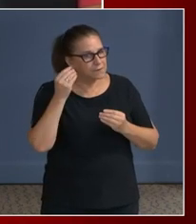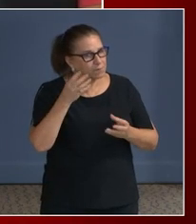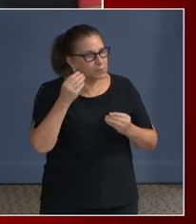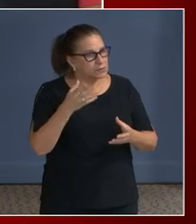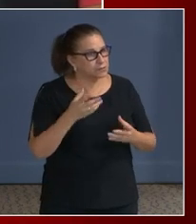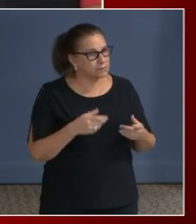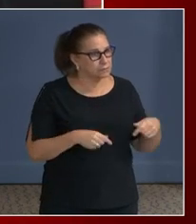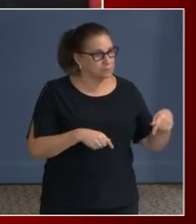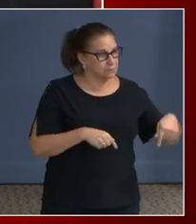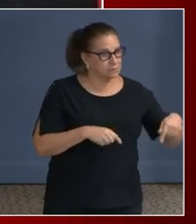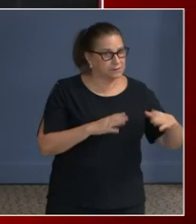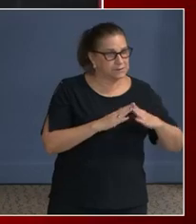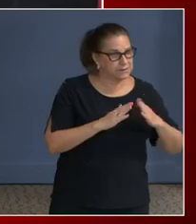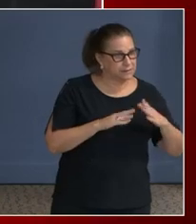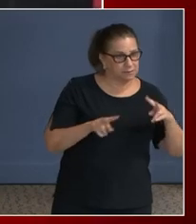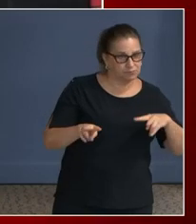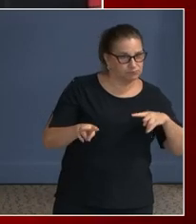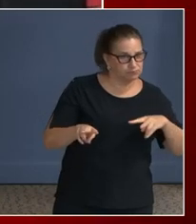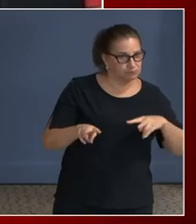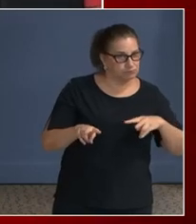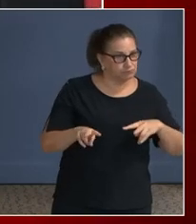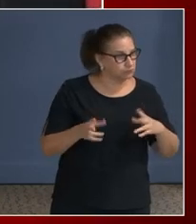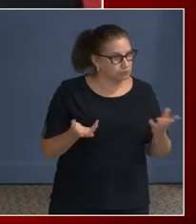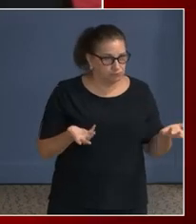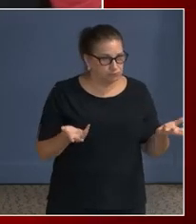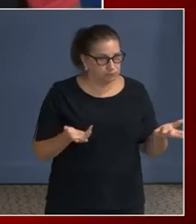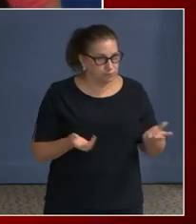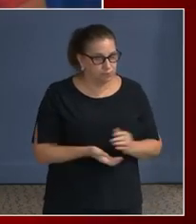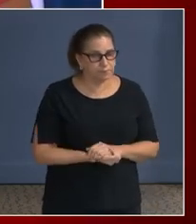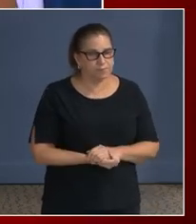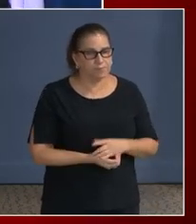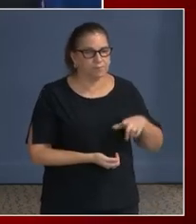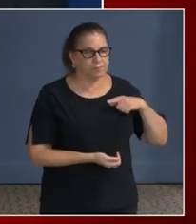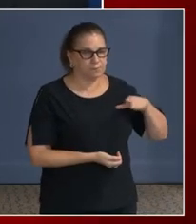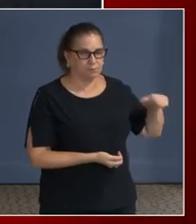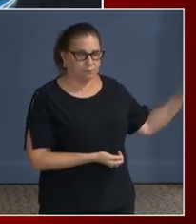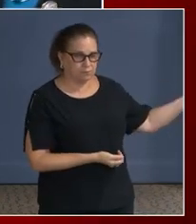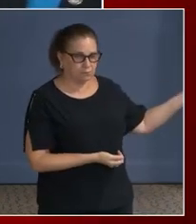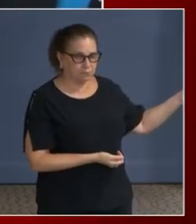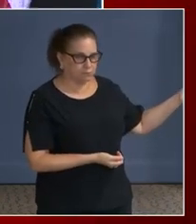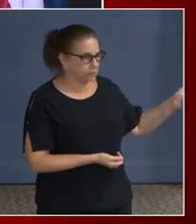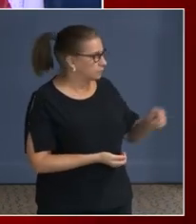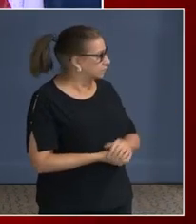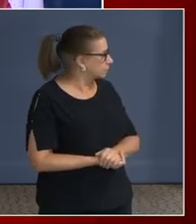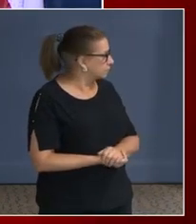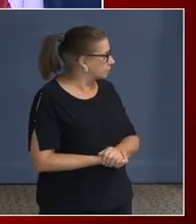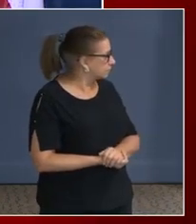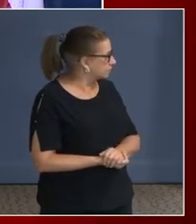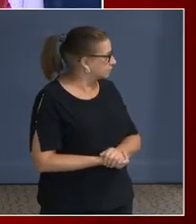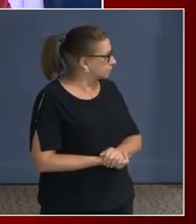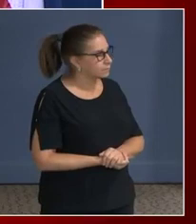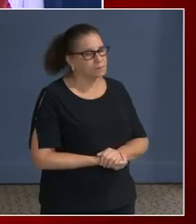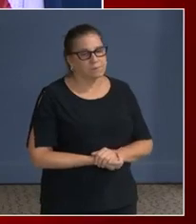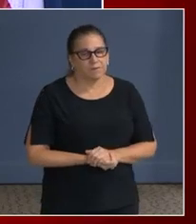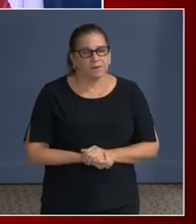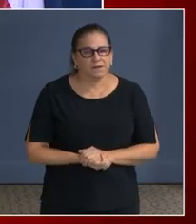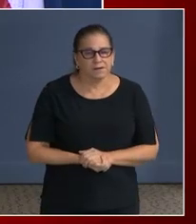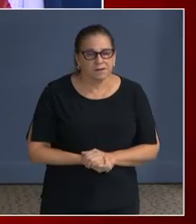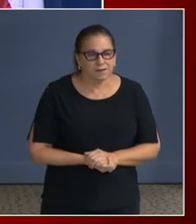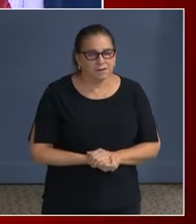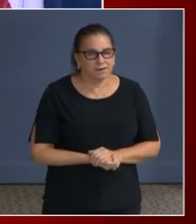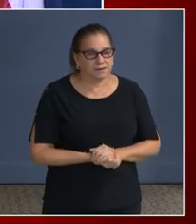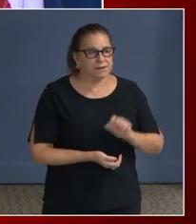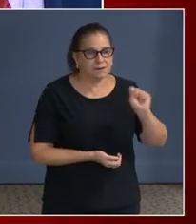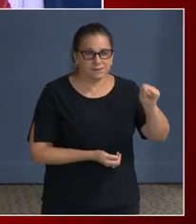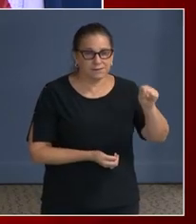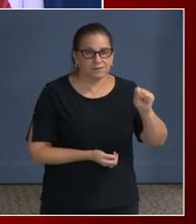in any way, or is it sort of leaving it up to them? Thank you for that. I'll ask Director Rodriguez to respond. Yes, Sam, since the